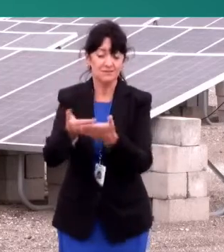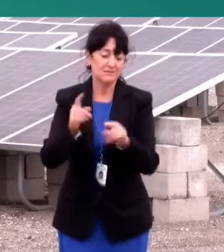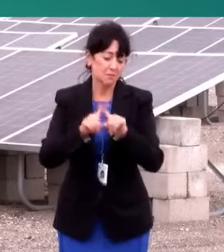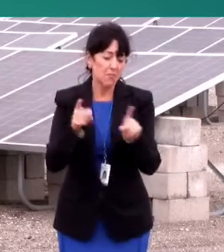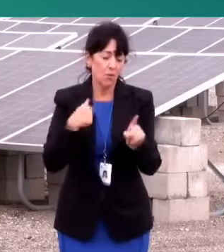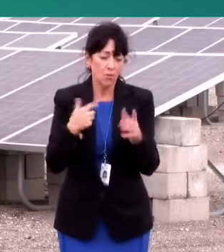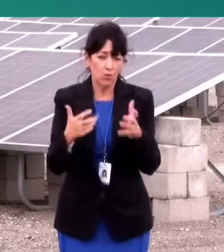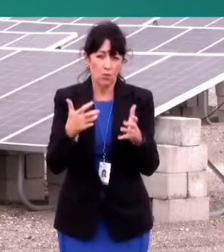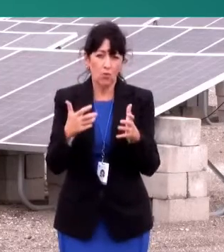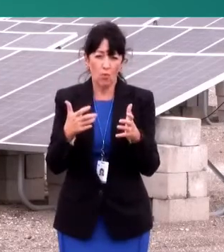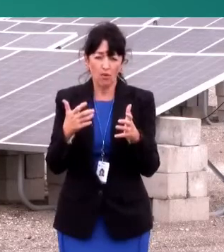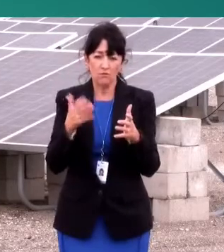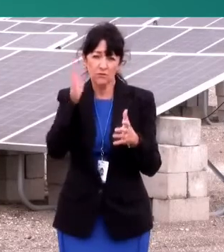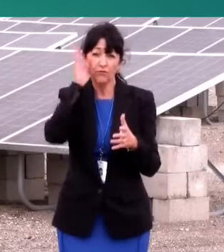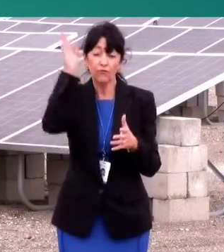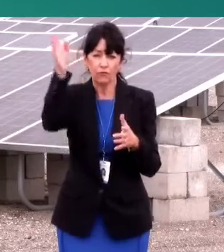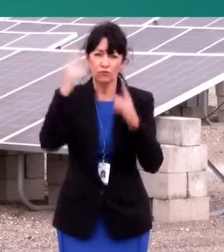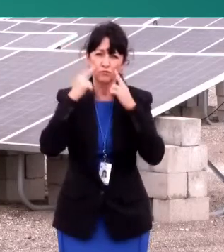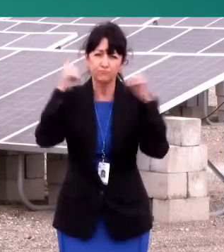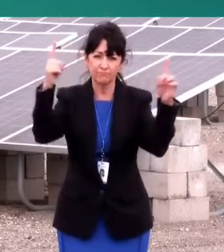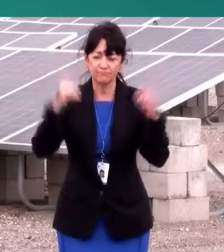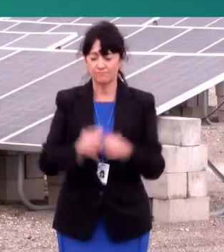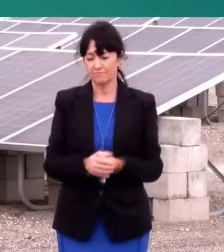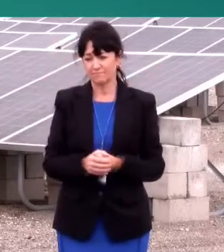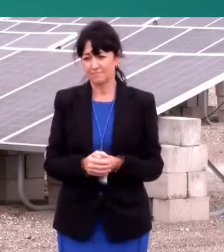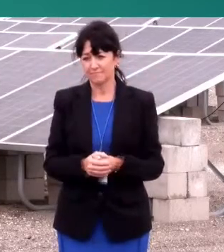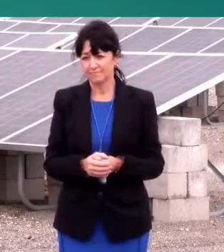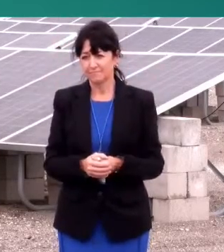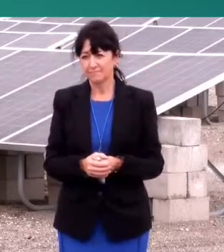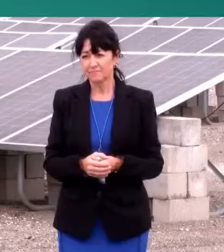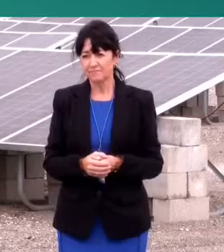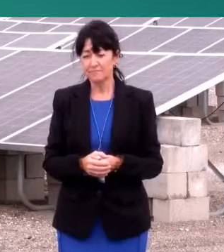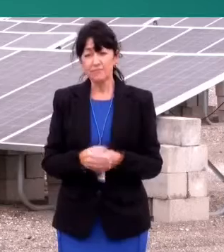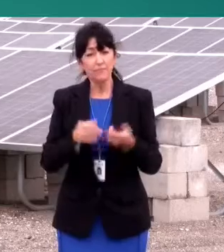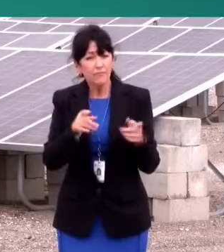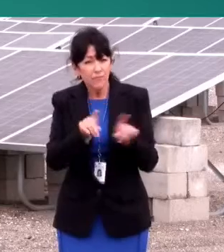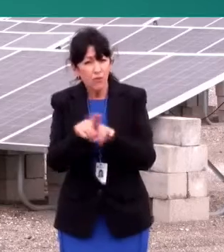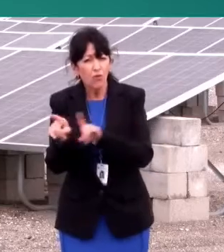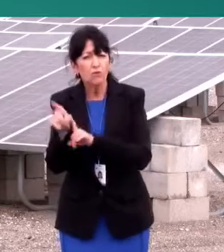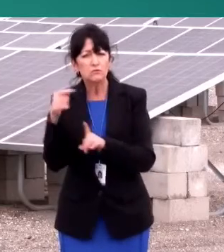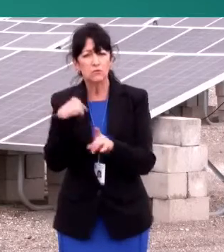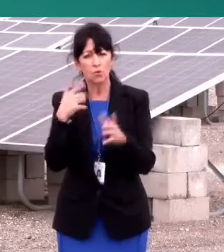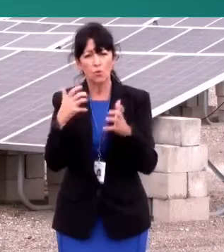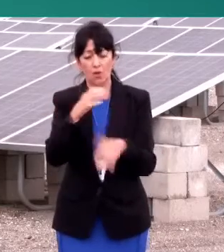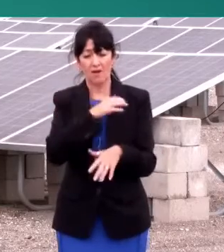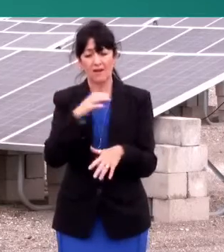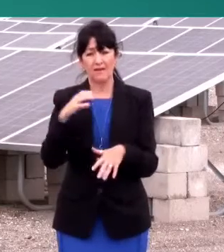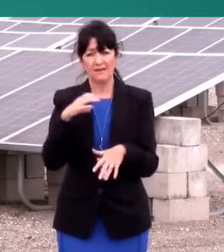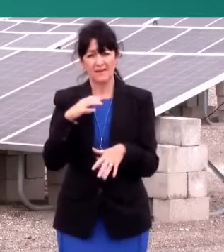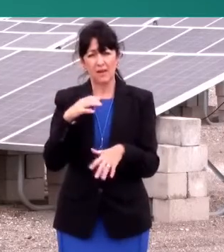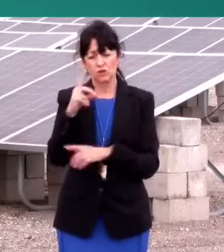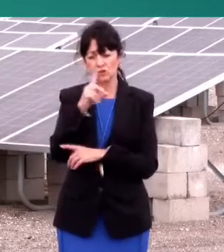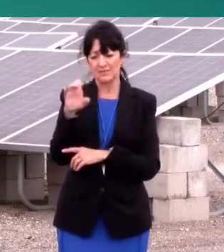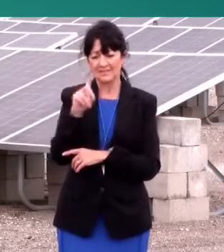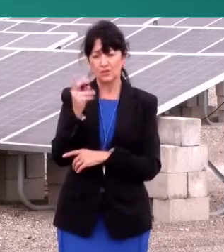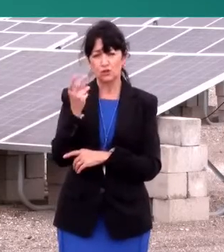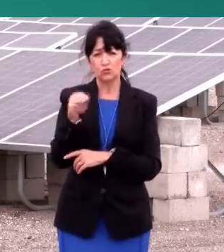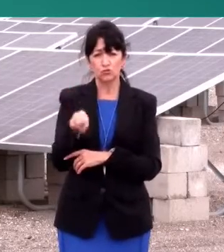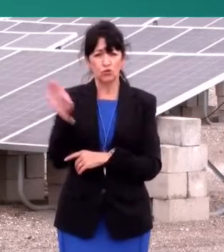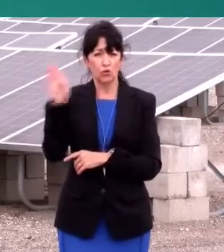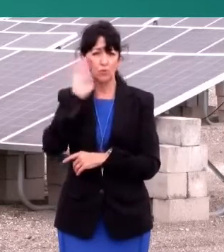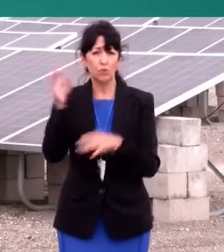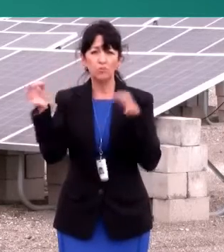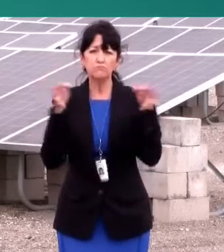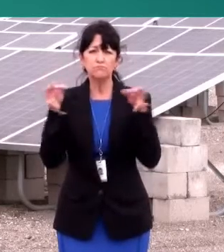far. So with that, we will also have Councilwoman Dee Durham, who will be saying a few words